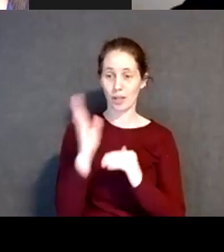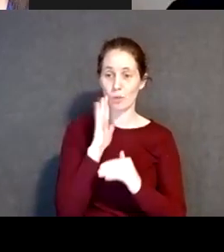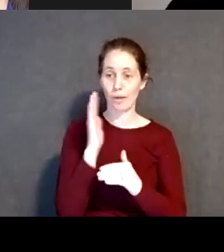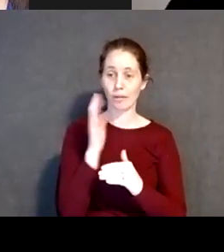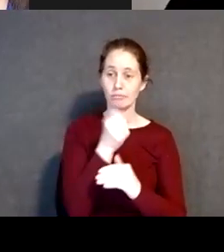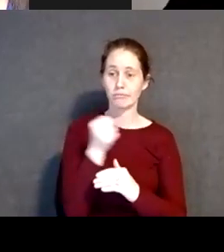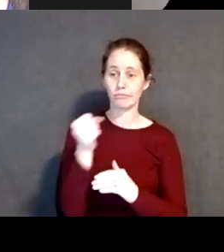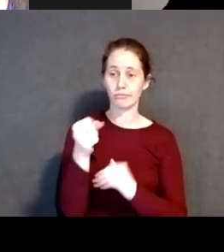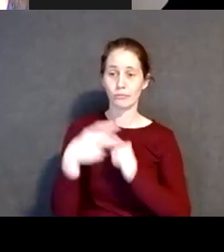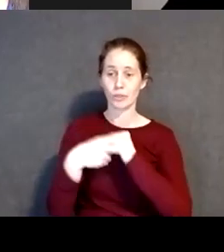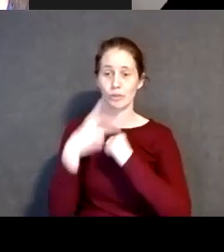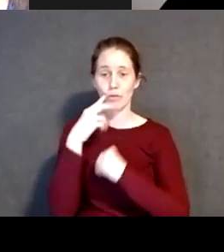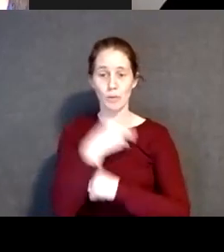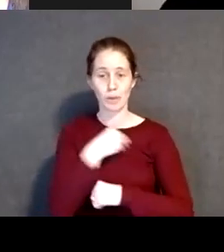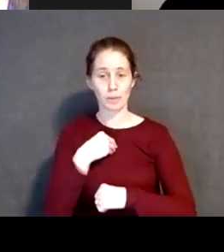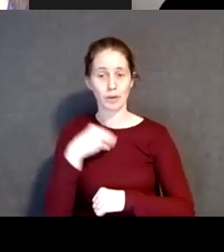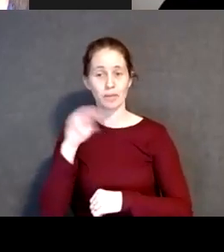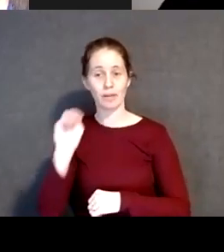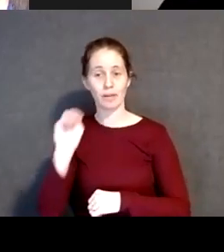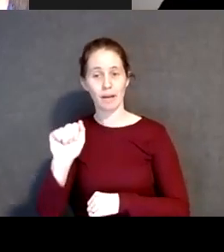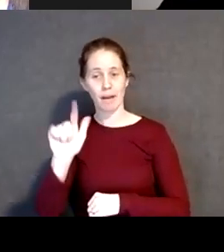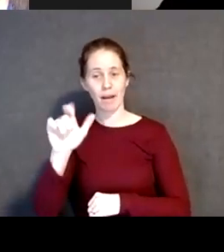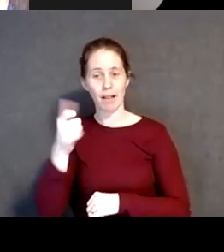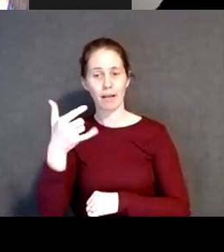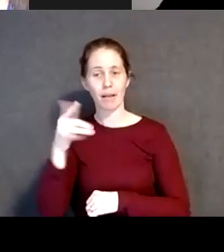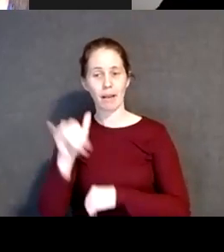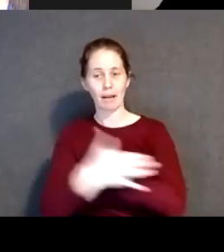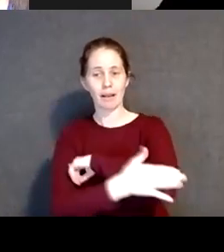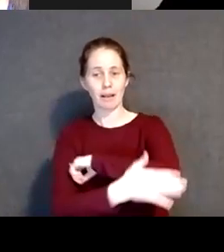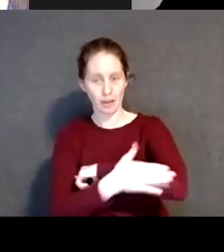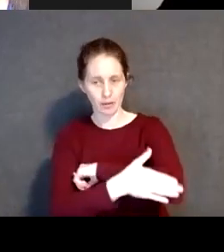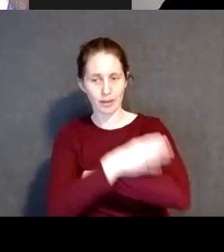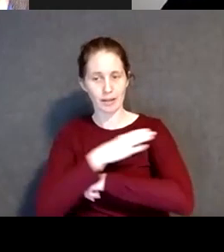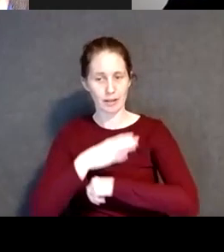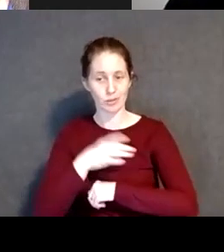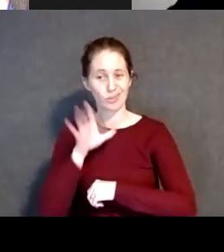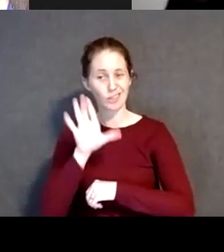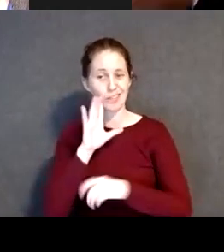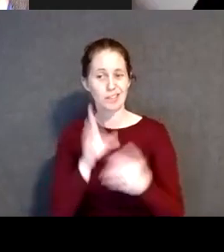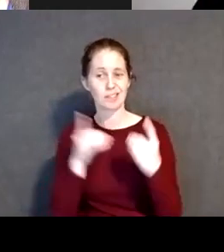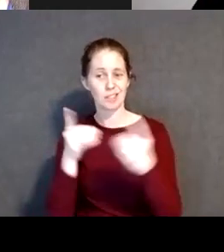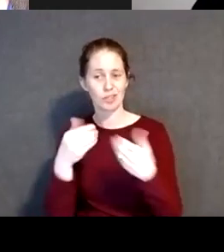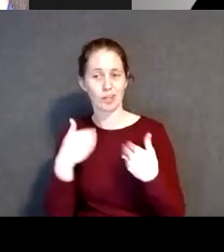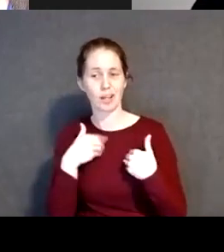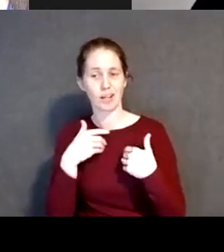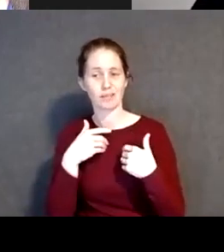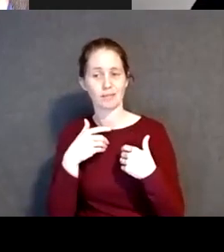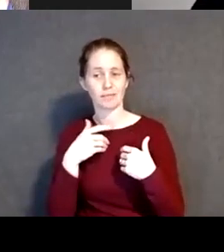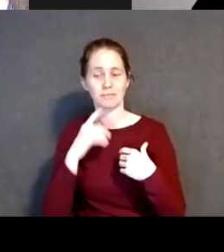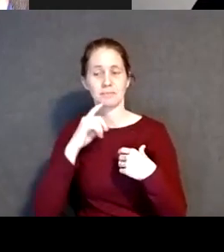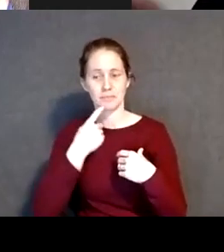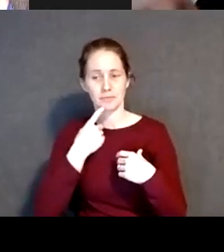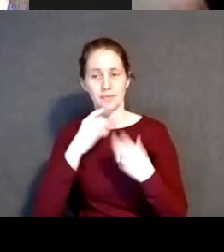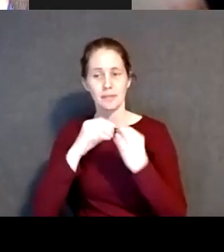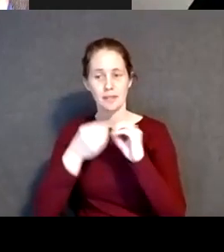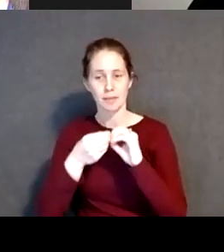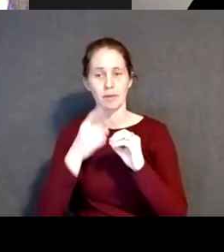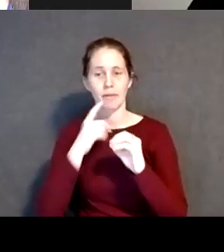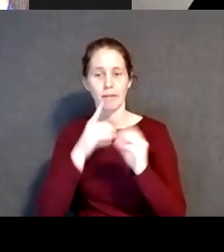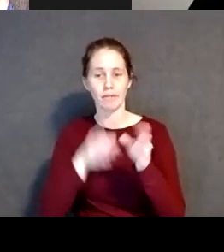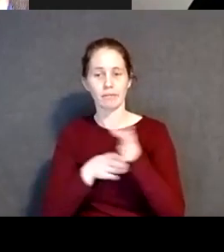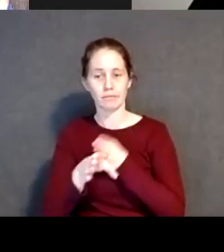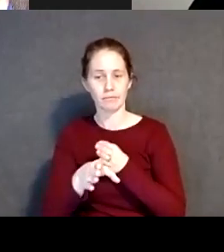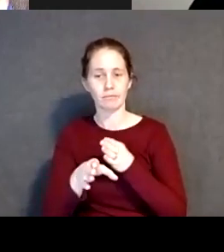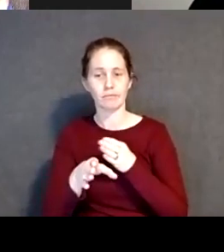seat reserved for a member of Allegheny County Council, whose district contained a significant number of